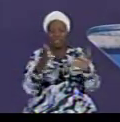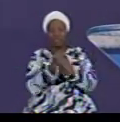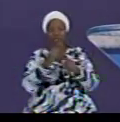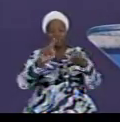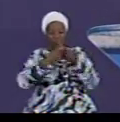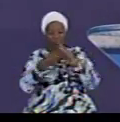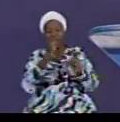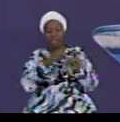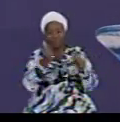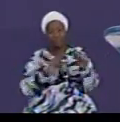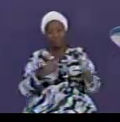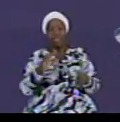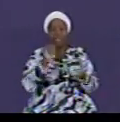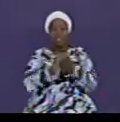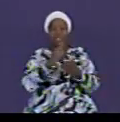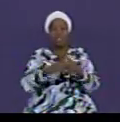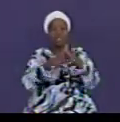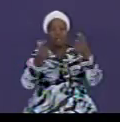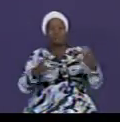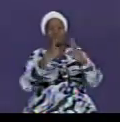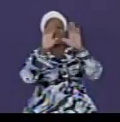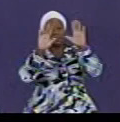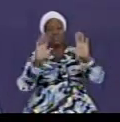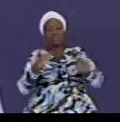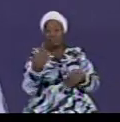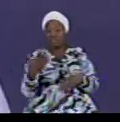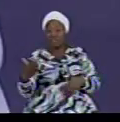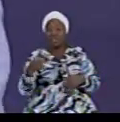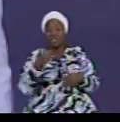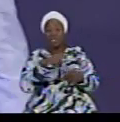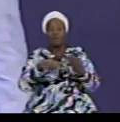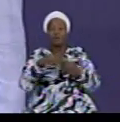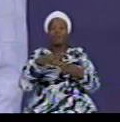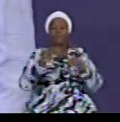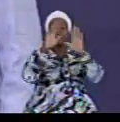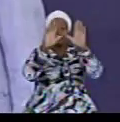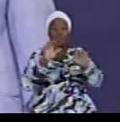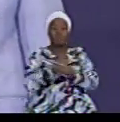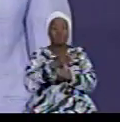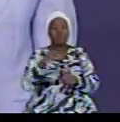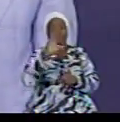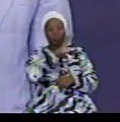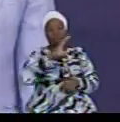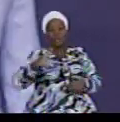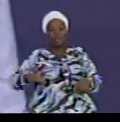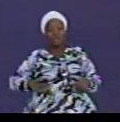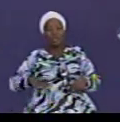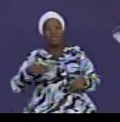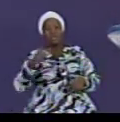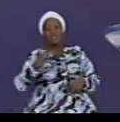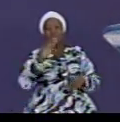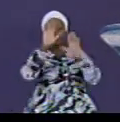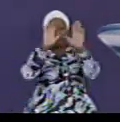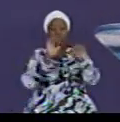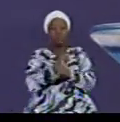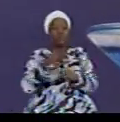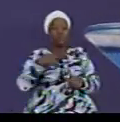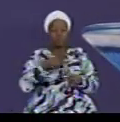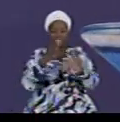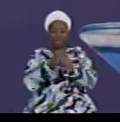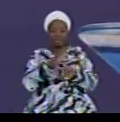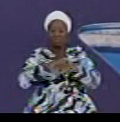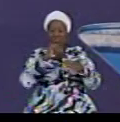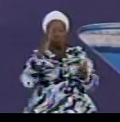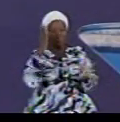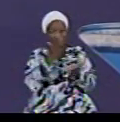everywhere. That's the great thing about the miracle of Christ. The miracle we get doesn't